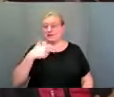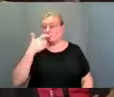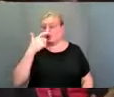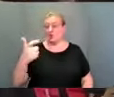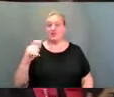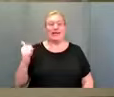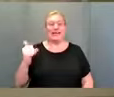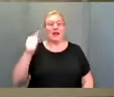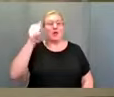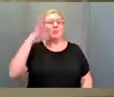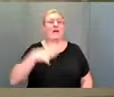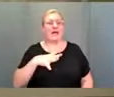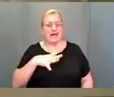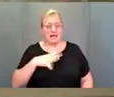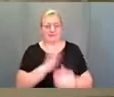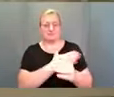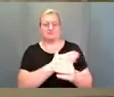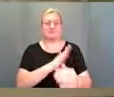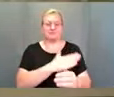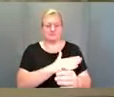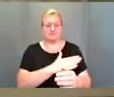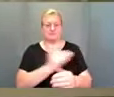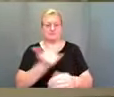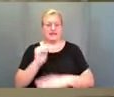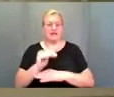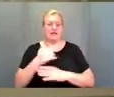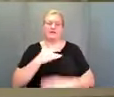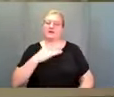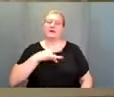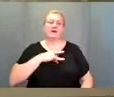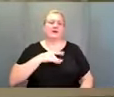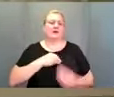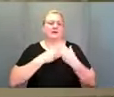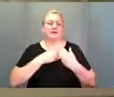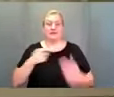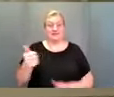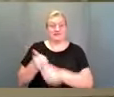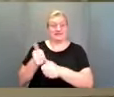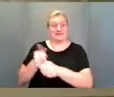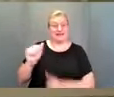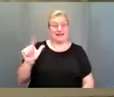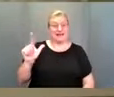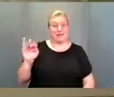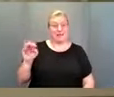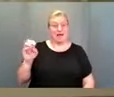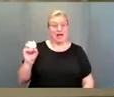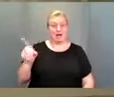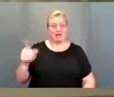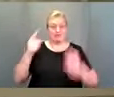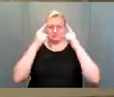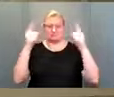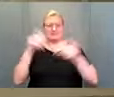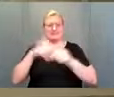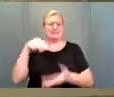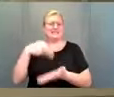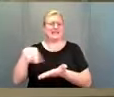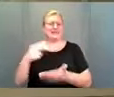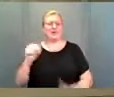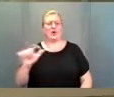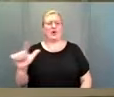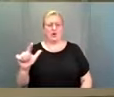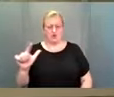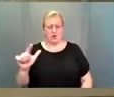Man. On that night, I caught the bug. Yellow Man was an albino guy who at the time was the reigning sensation in dancehall. I saw him